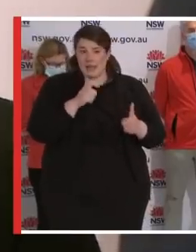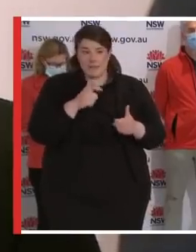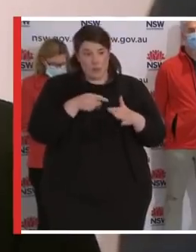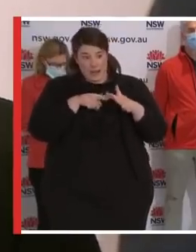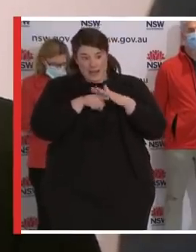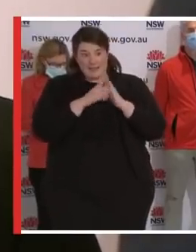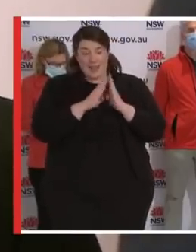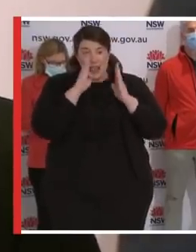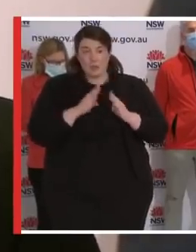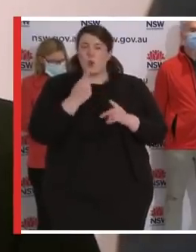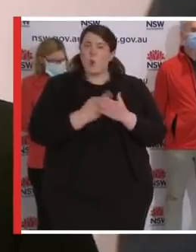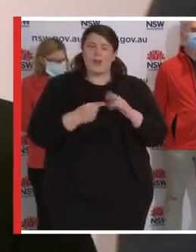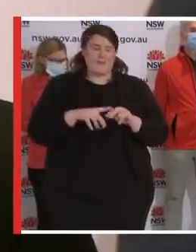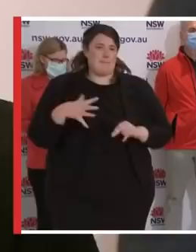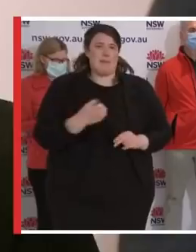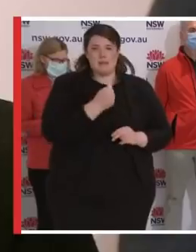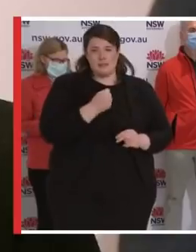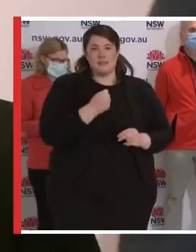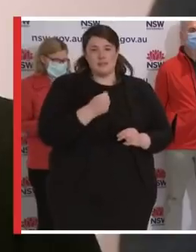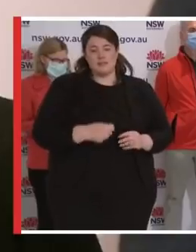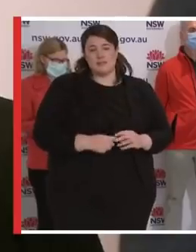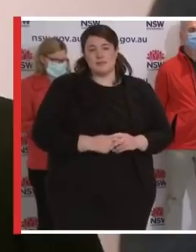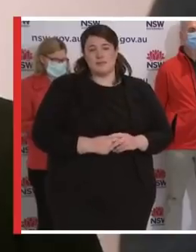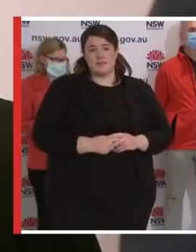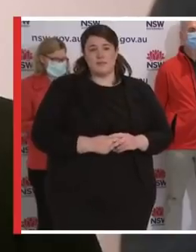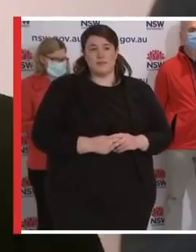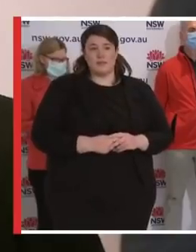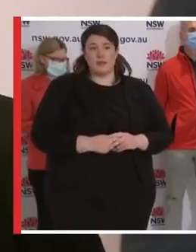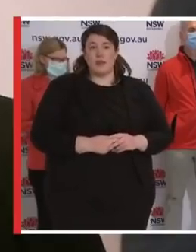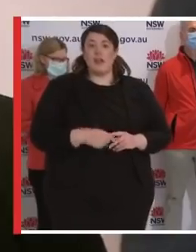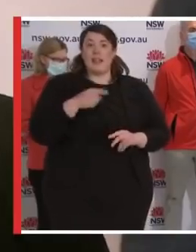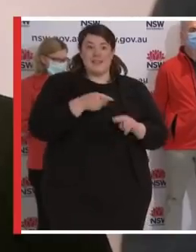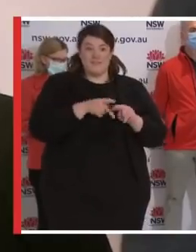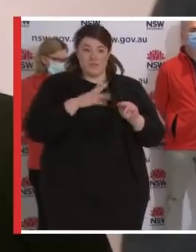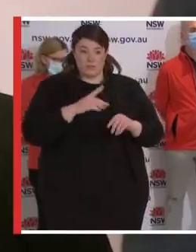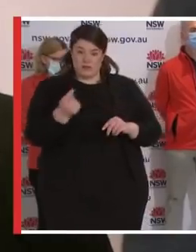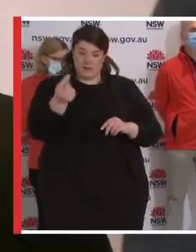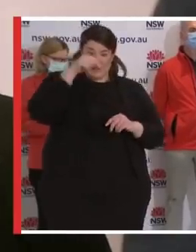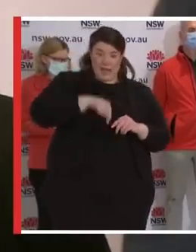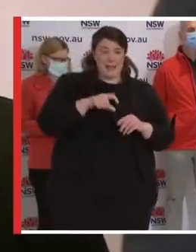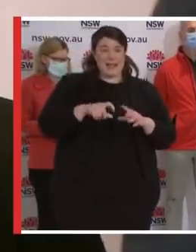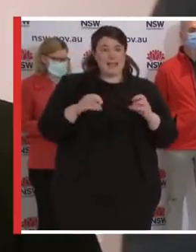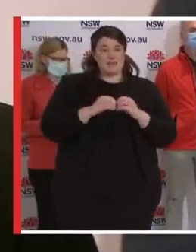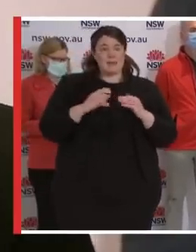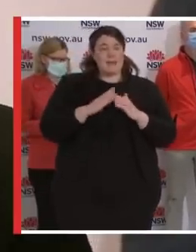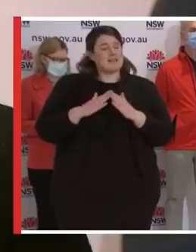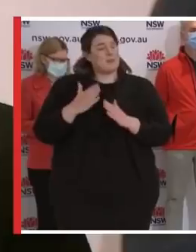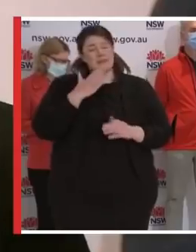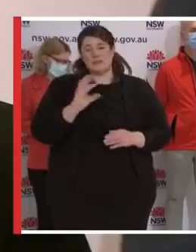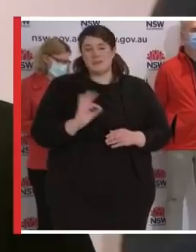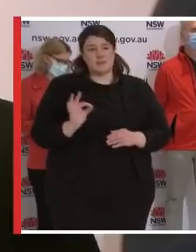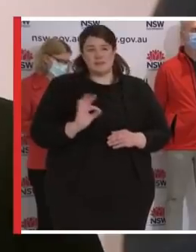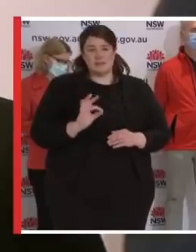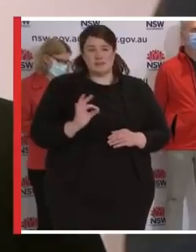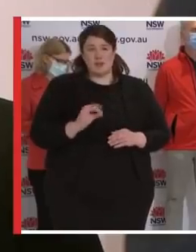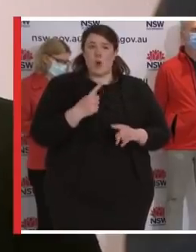have to. And of course, we're asking people not to go into those areas unless it's absolutely essential. You should not be going anywhere near